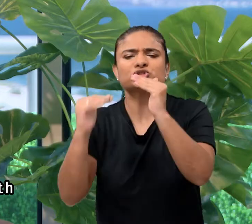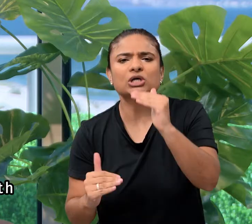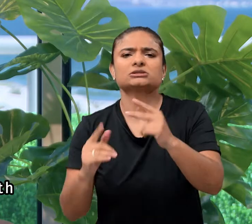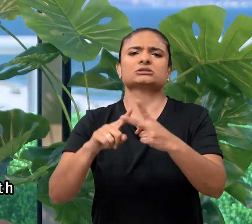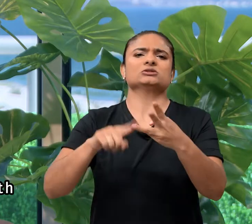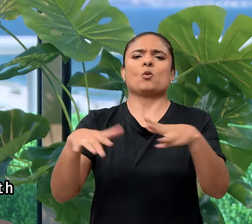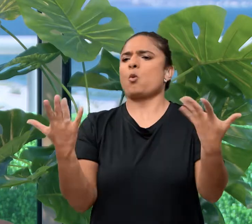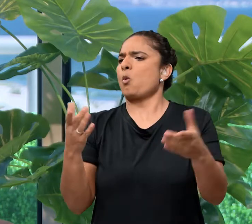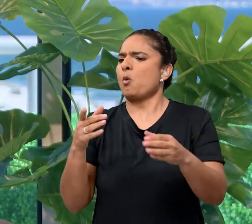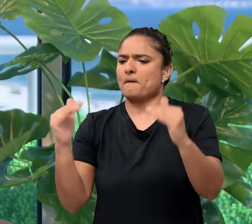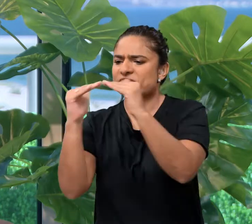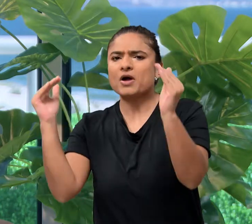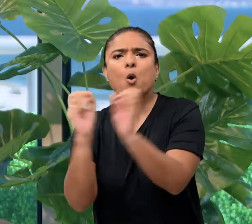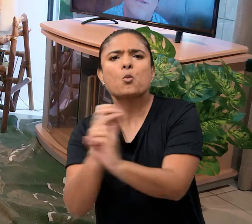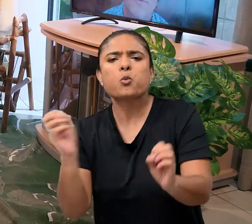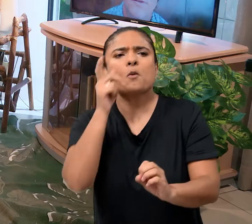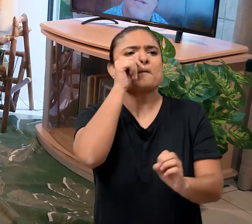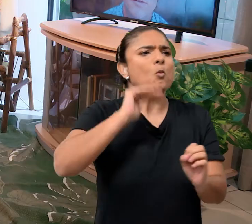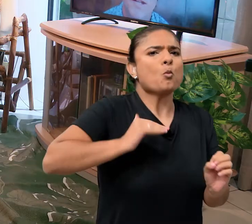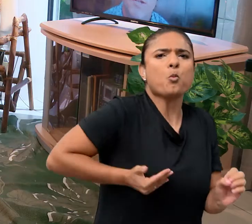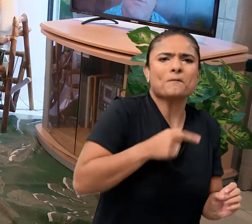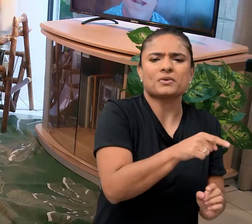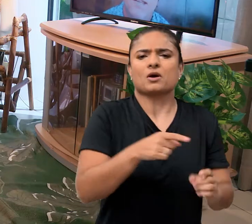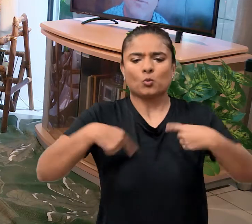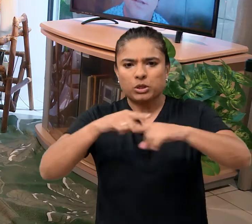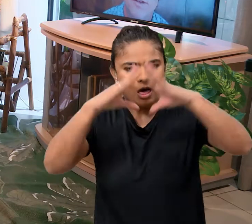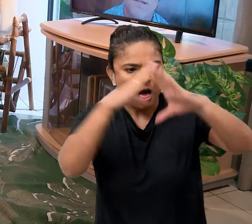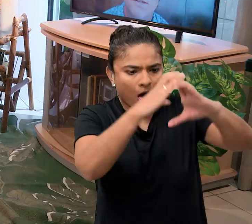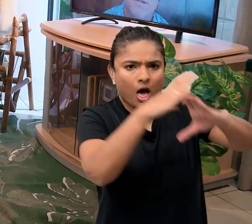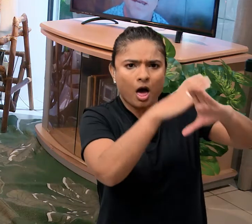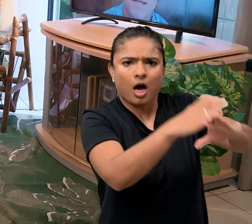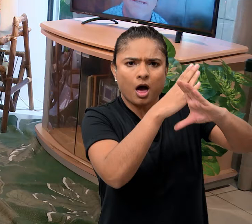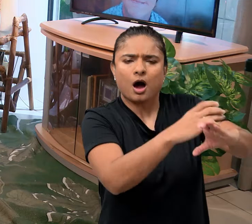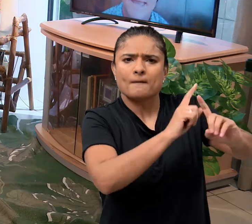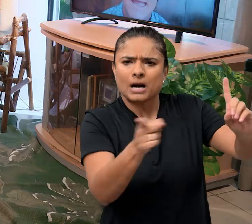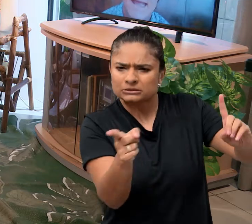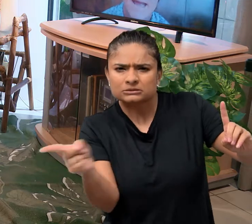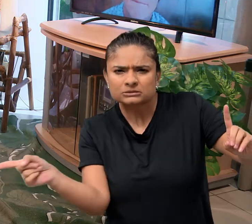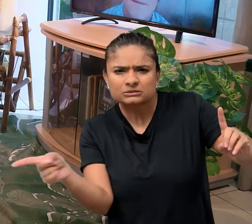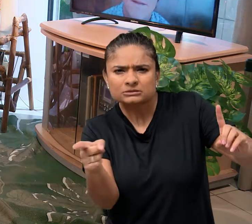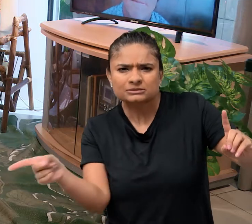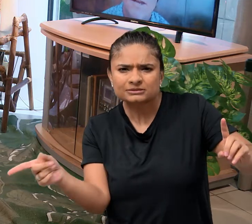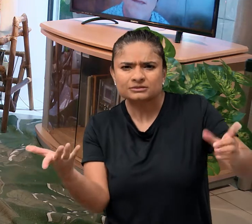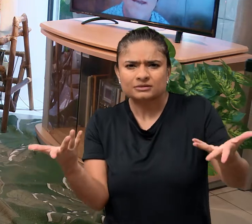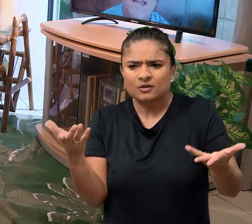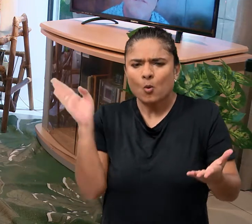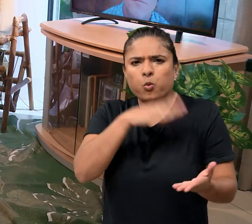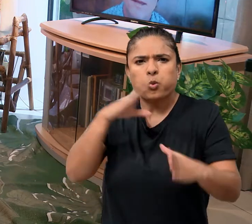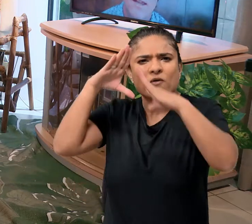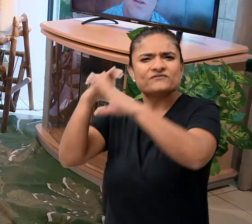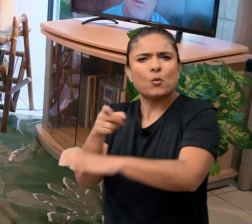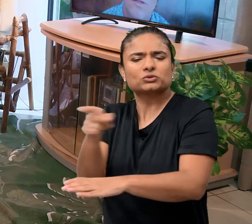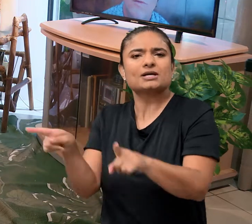Particularly, we're familiar with the idea of disadvantage in relation to race, also in relation to gender. But we are